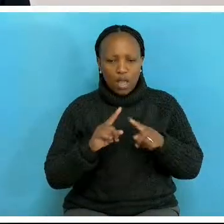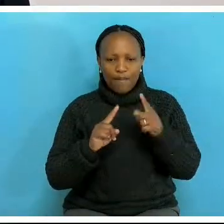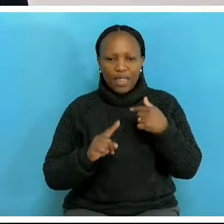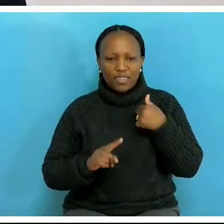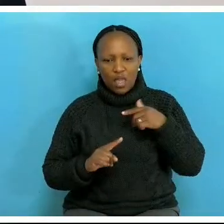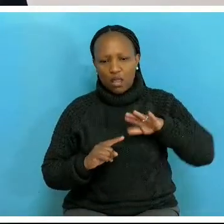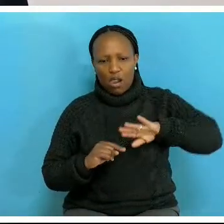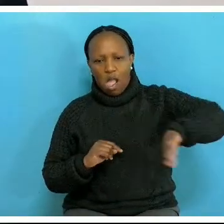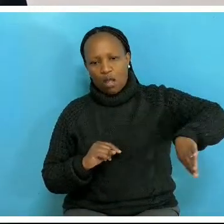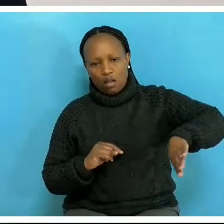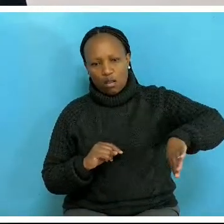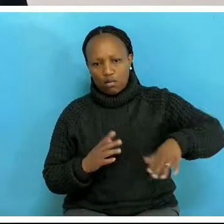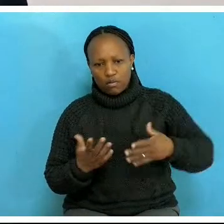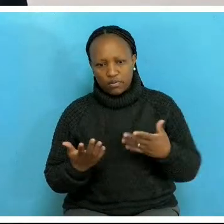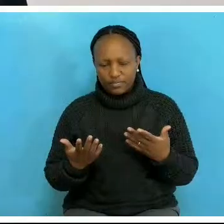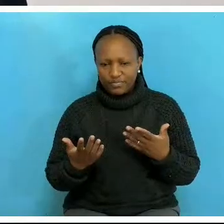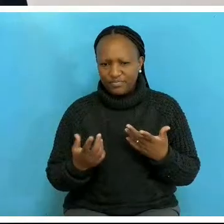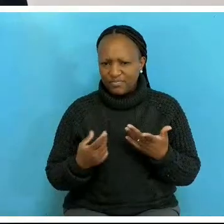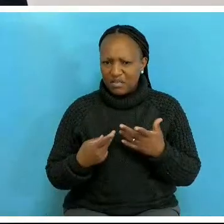Right.